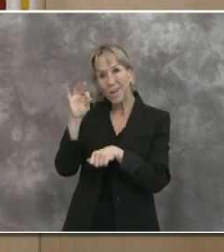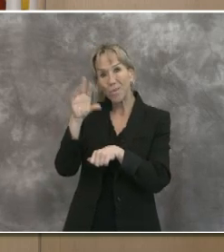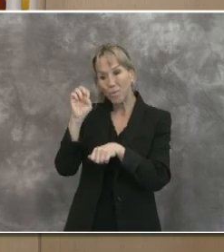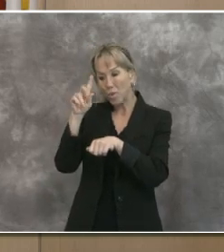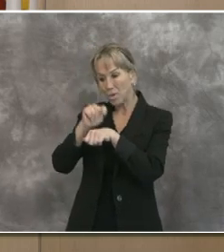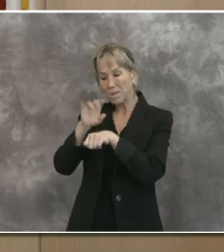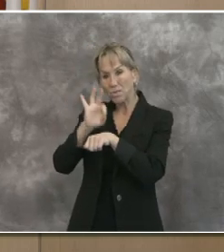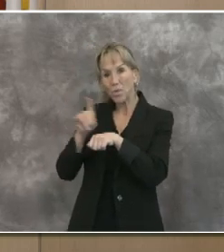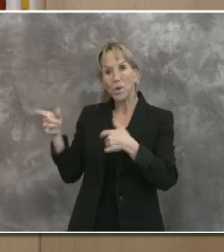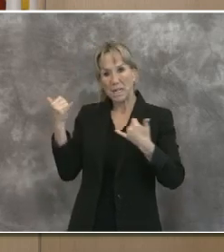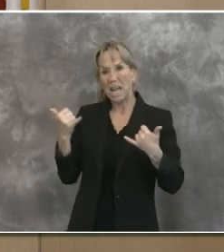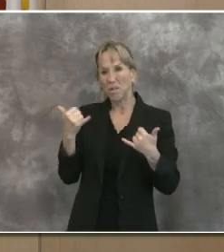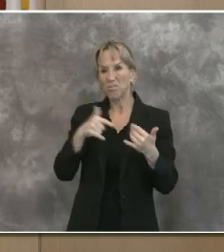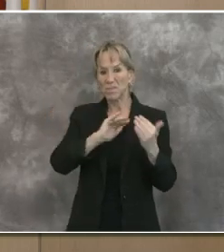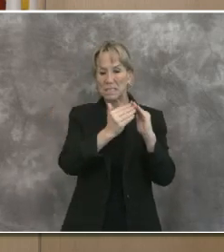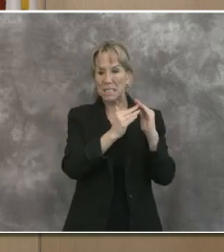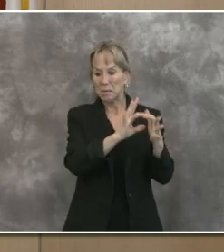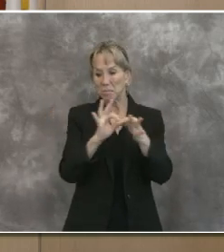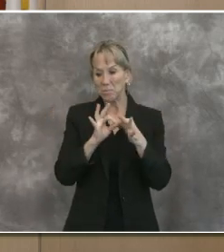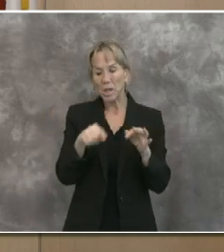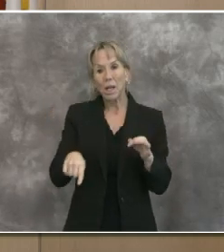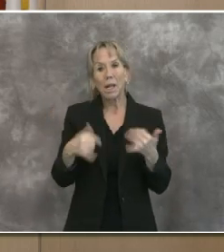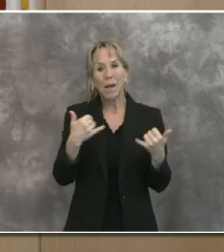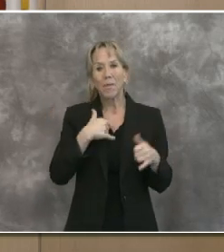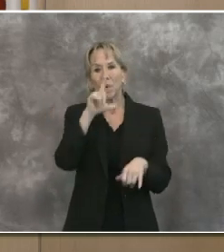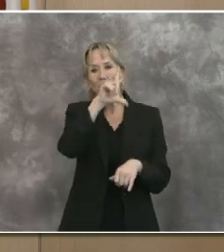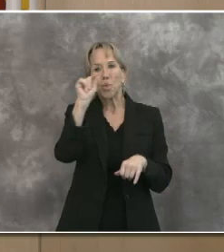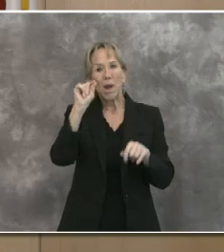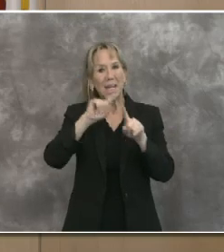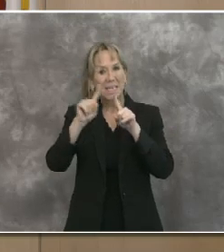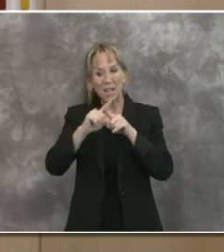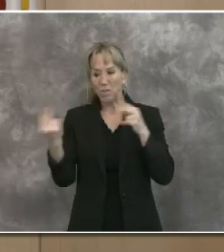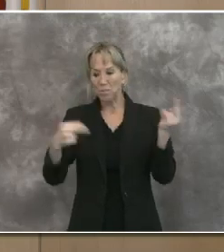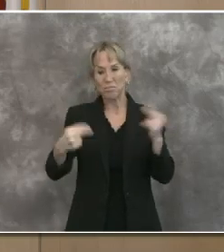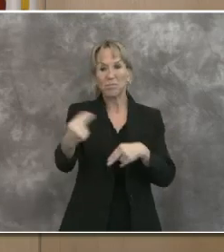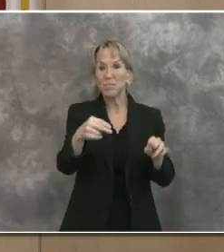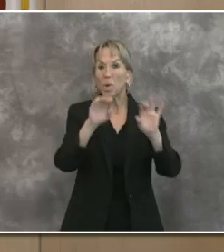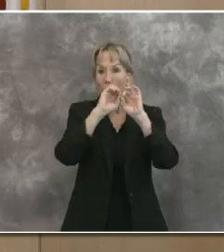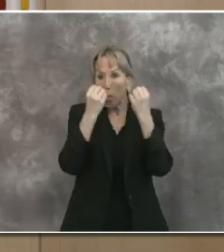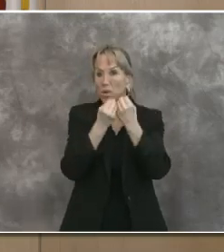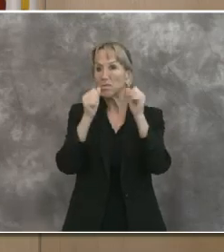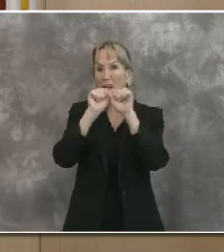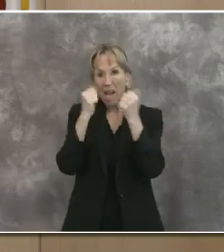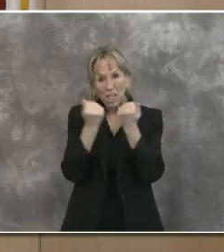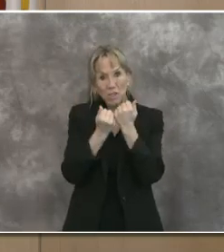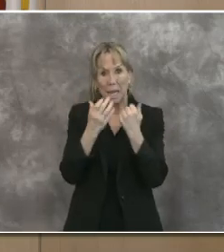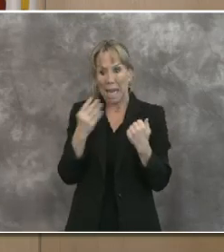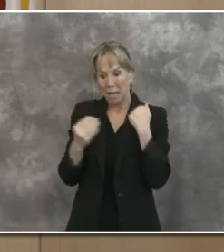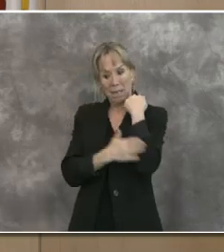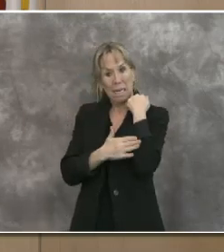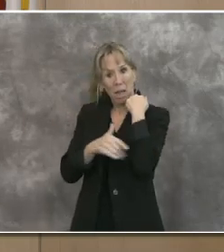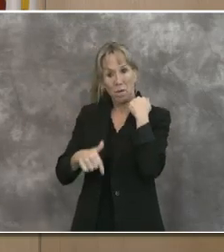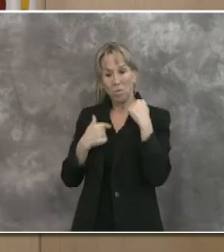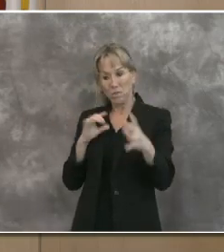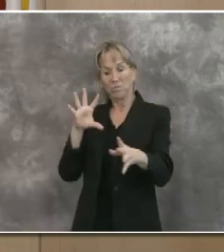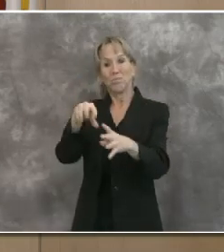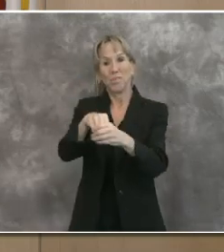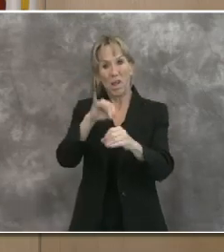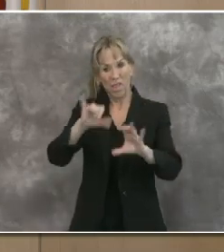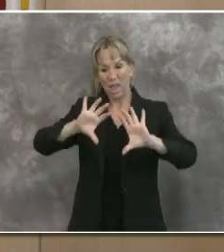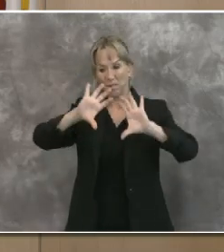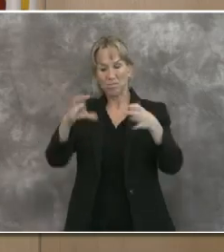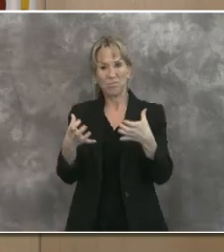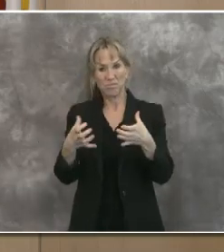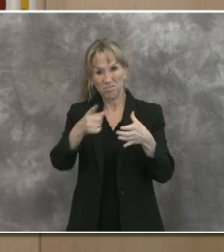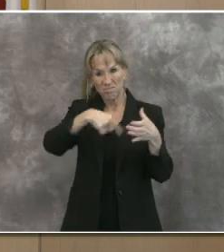the city that has close to 20 different organizations and agencies, including the County of San Diego,